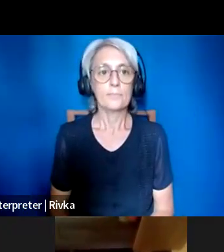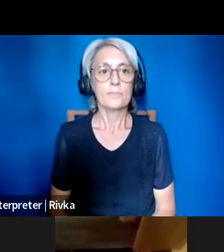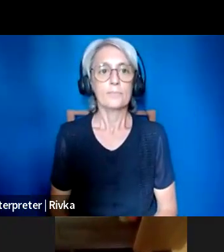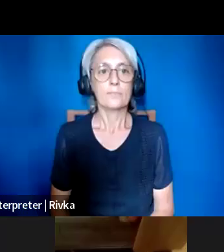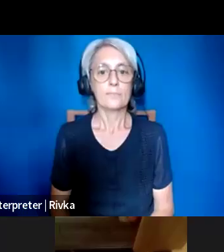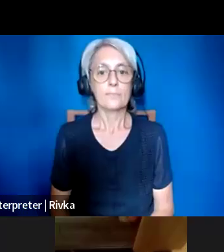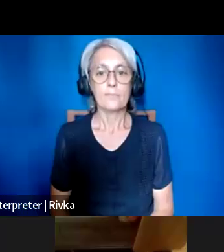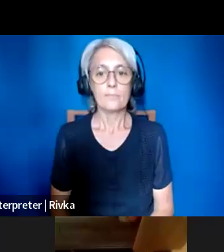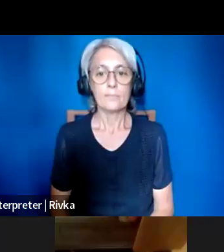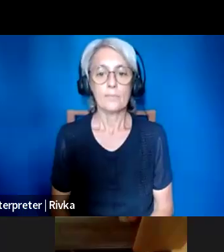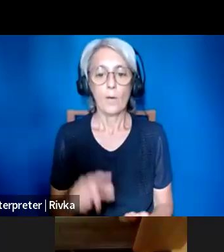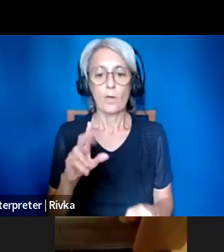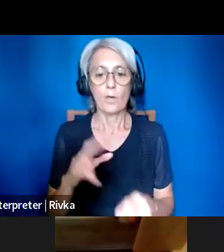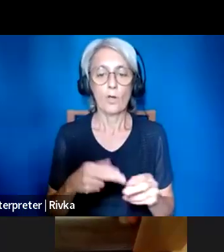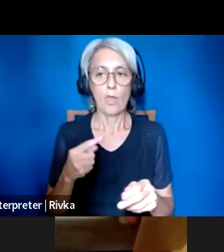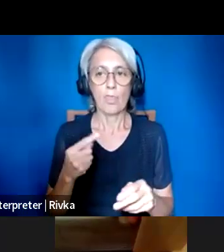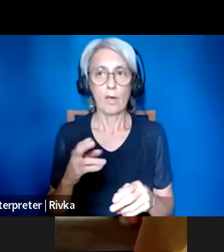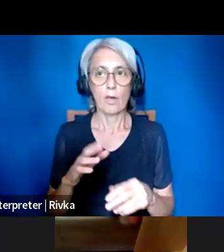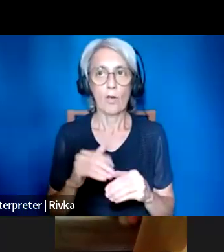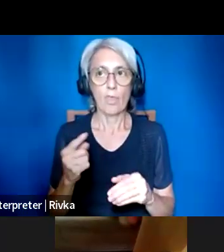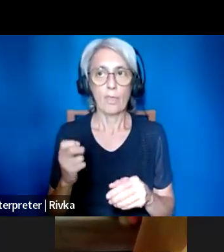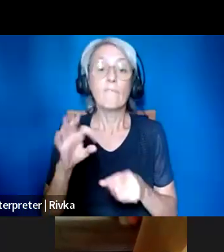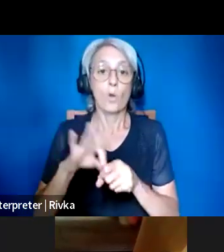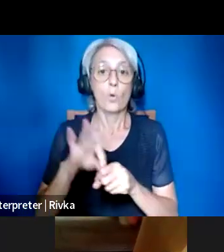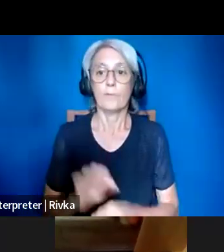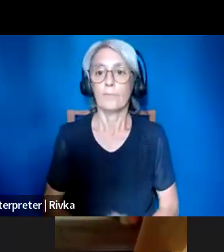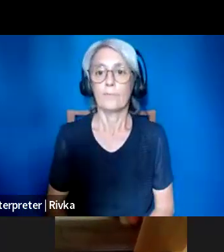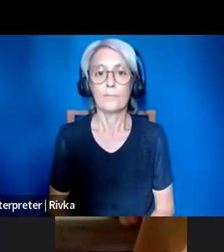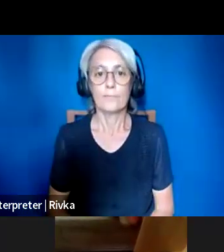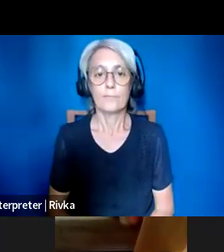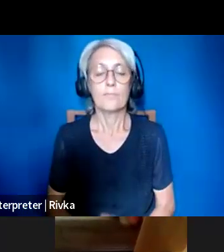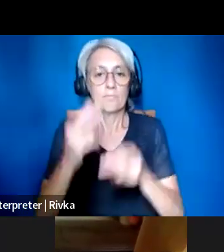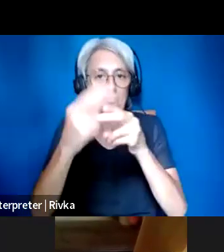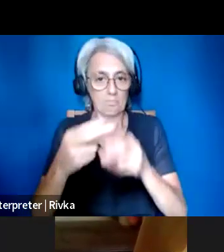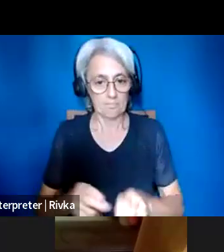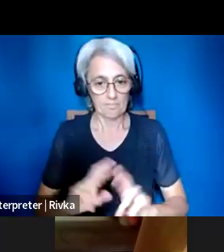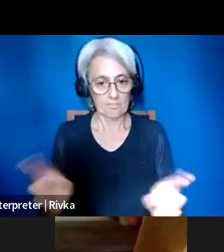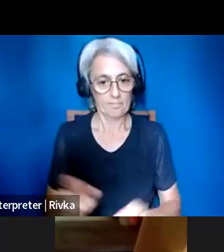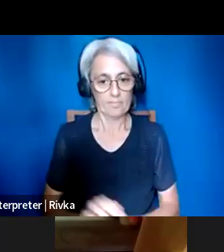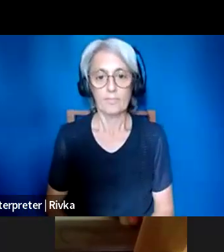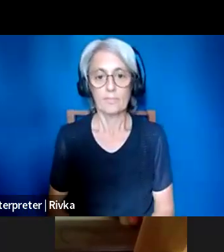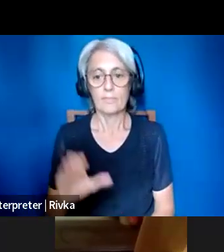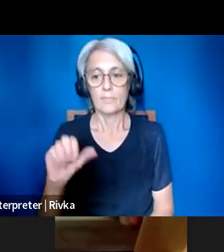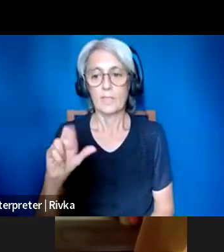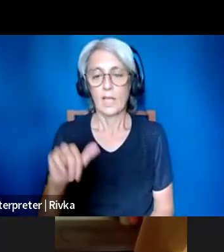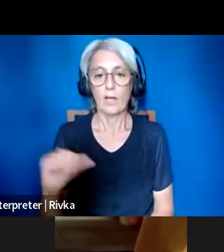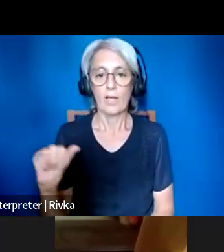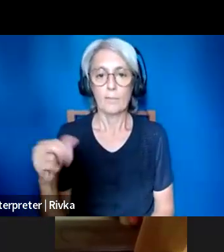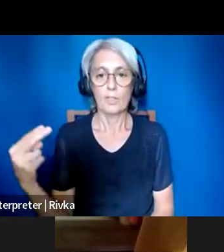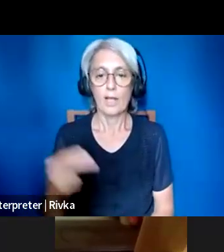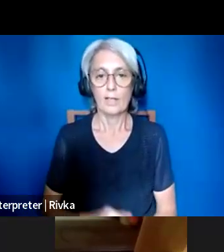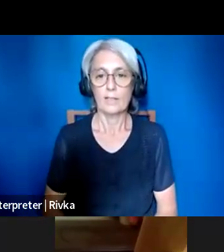I'll call the vote. All right, thank you. I will call the roll. Okay. Carrie Akimi Hernandez.